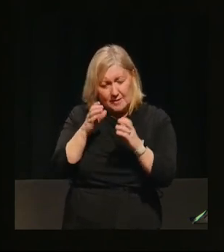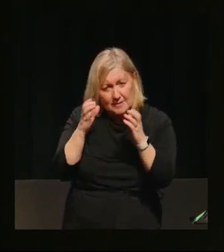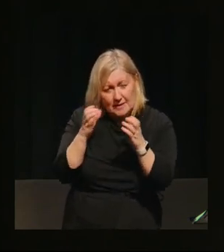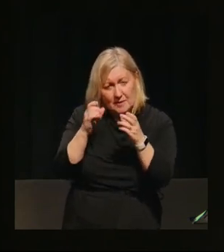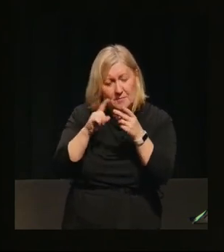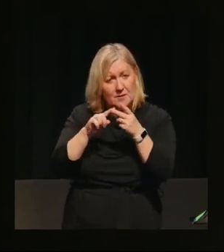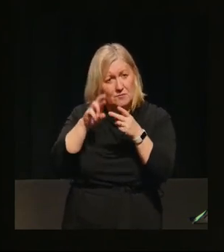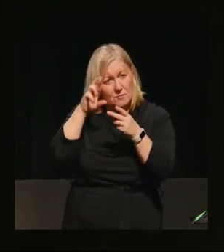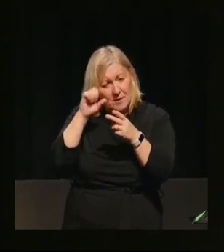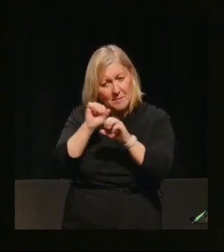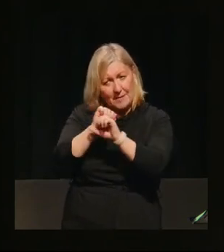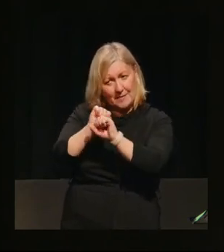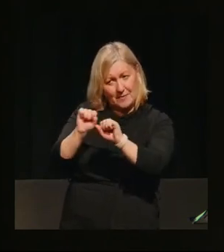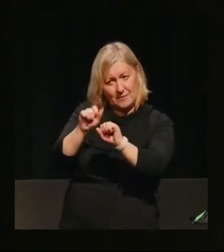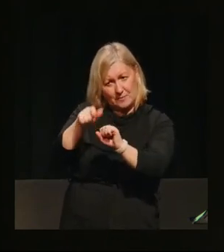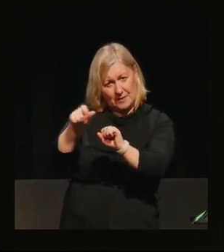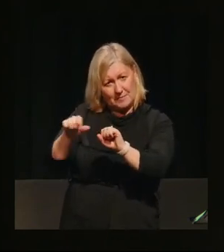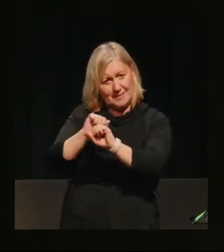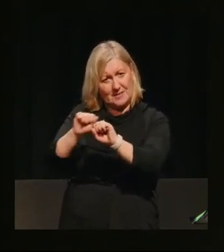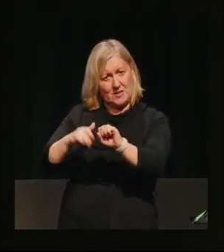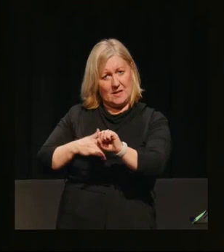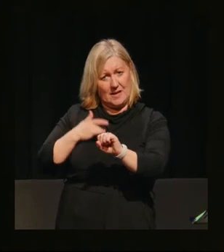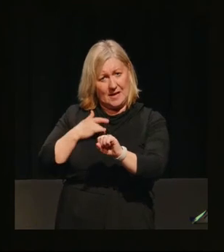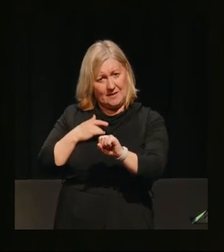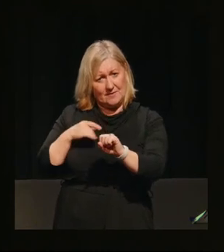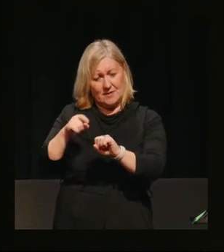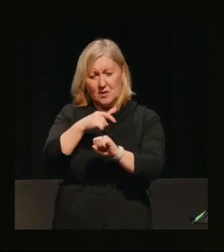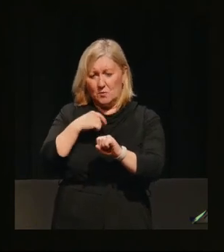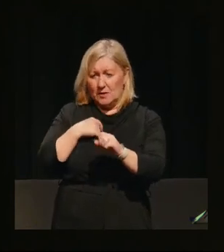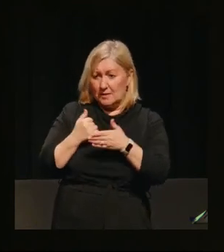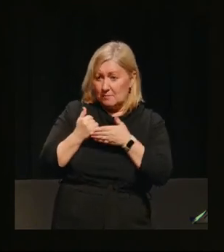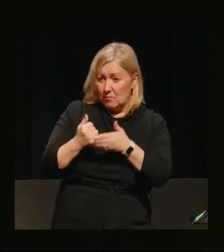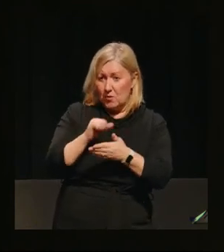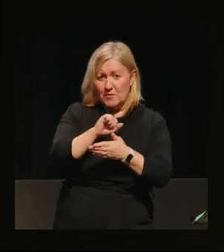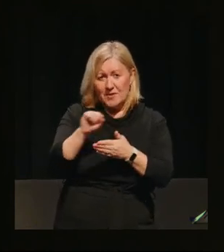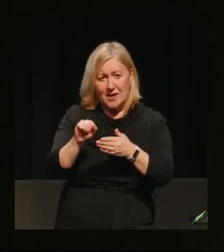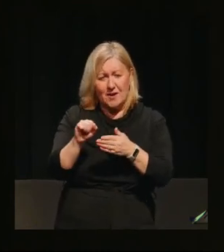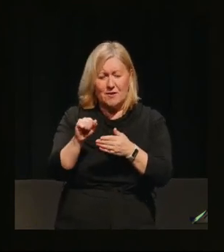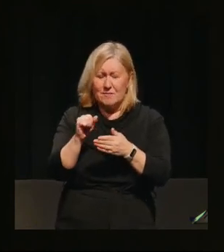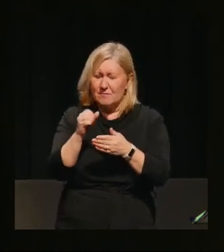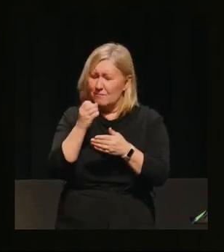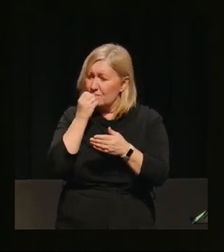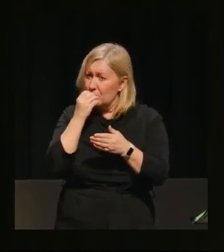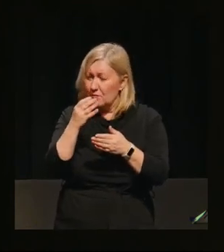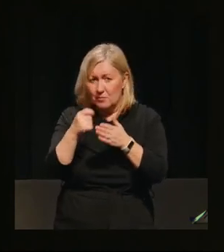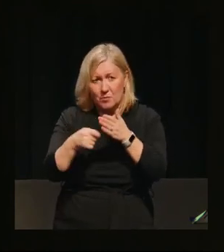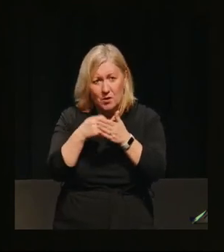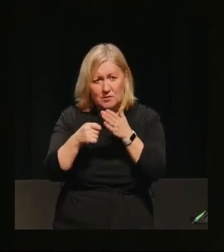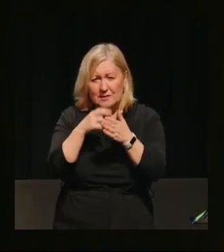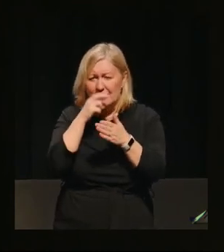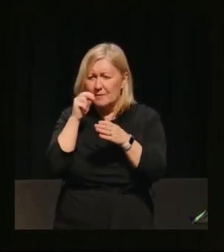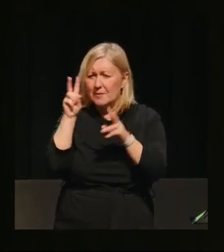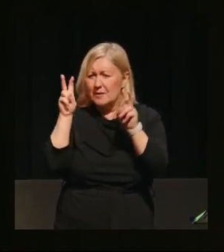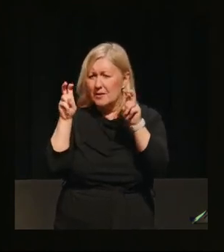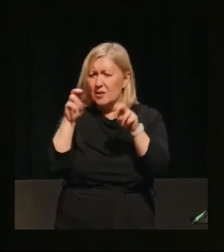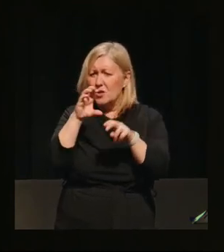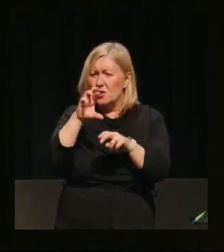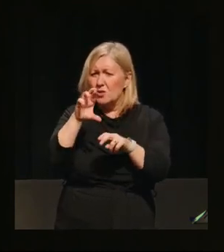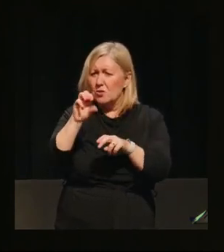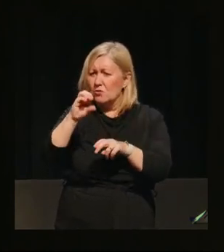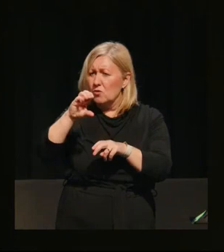to lend our support to the inspiring Crocus project. This project reaches more than 100,000 people across